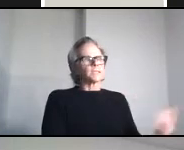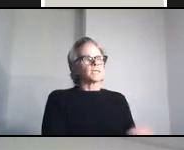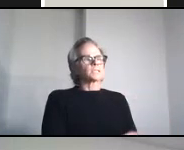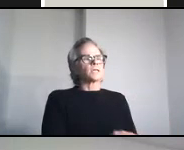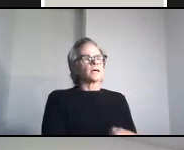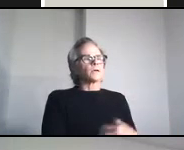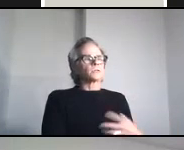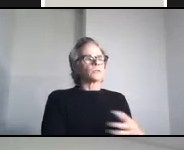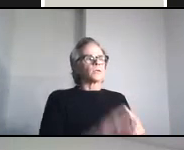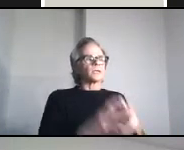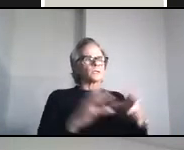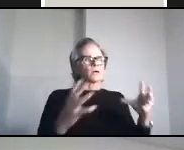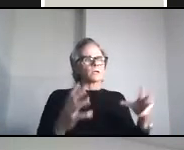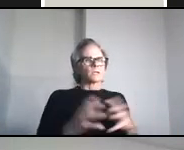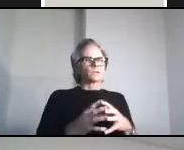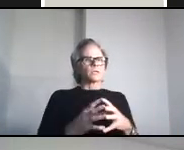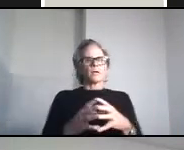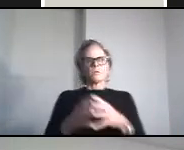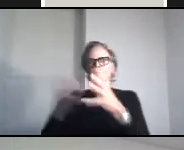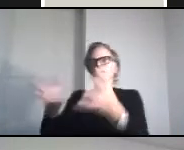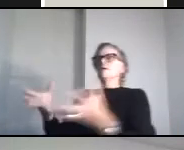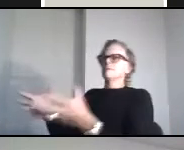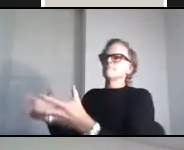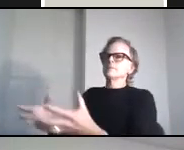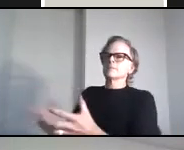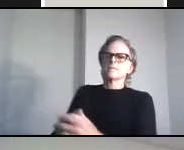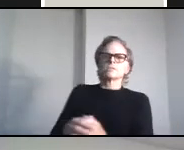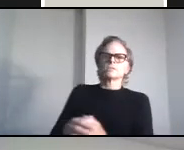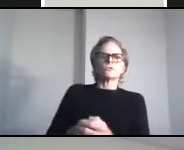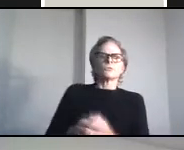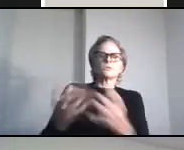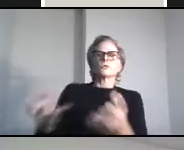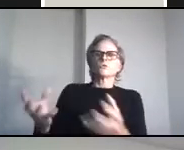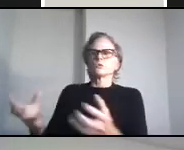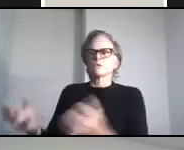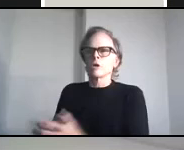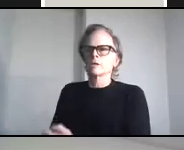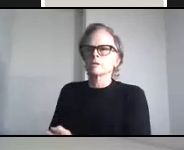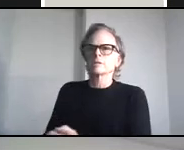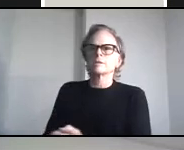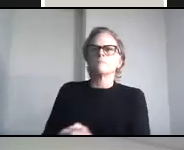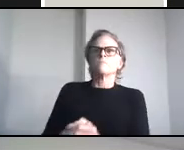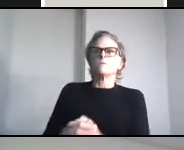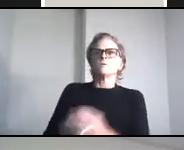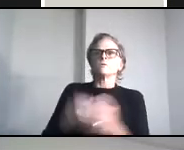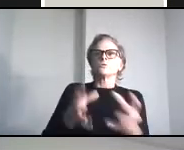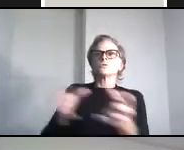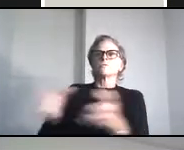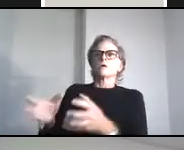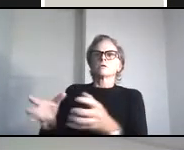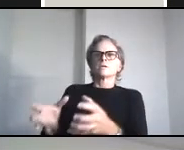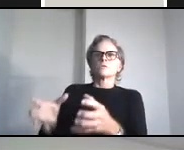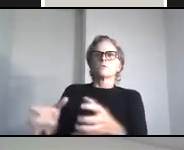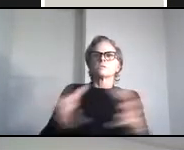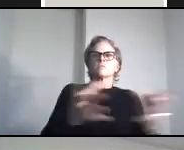way into textiles, certainly into architectural tile work. My basic message to you, these are the tools of an architect. And they're the tools